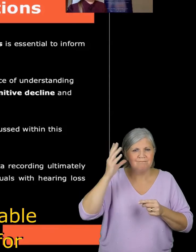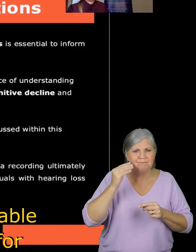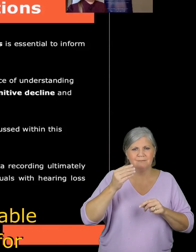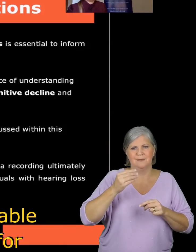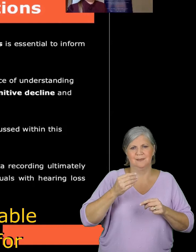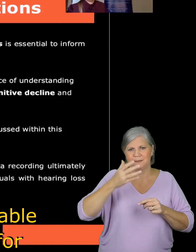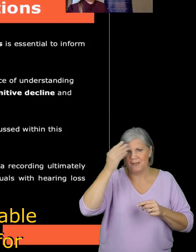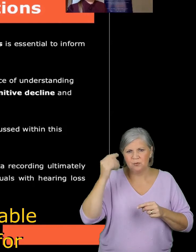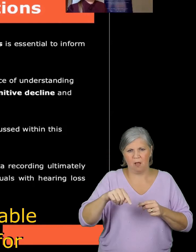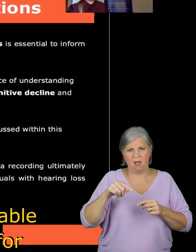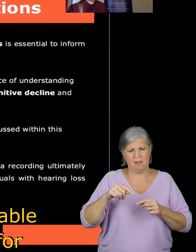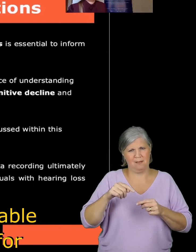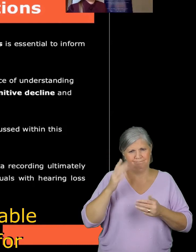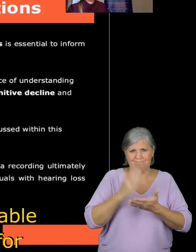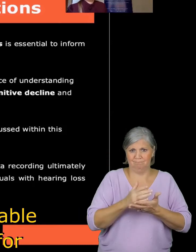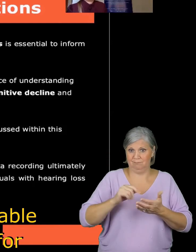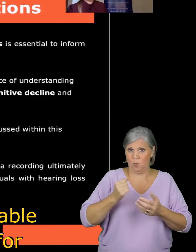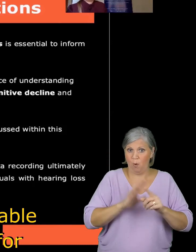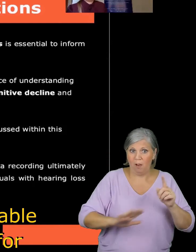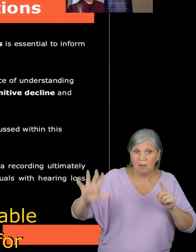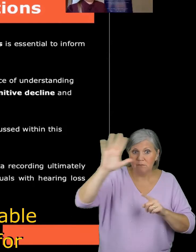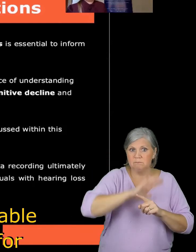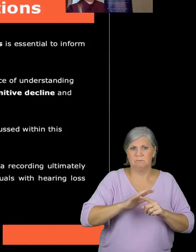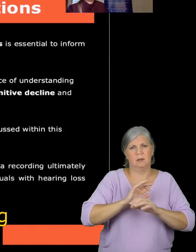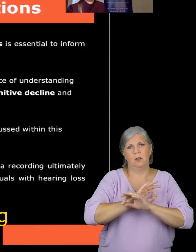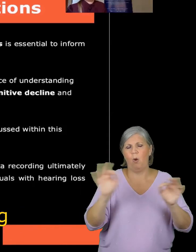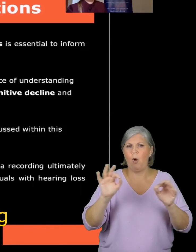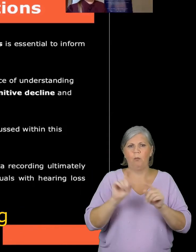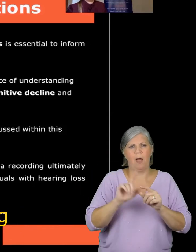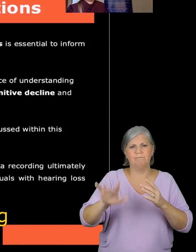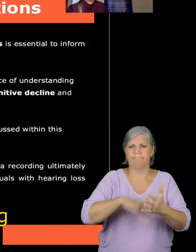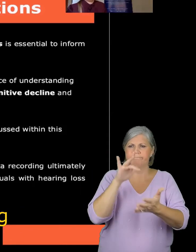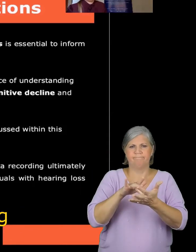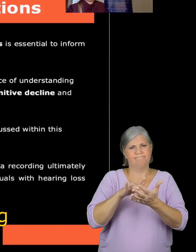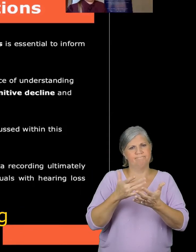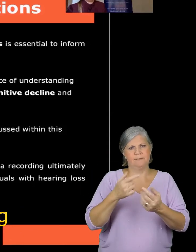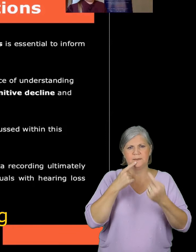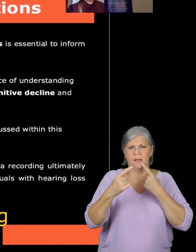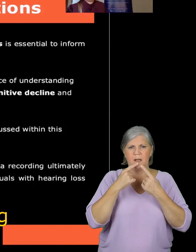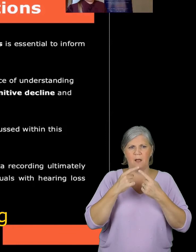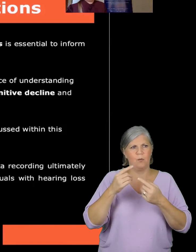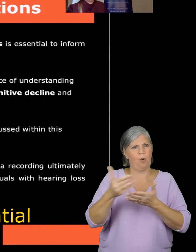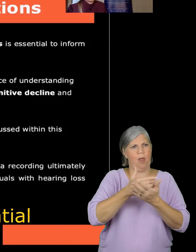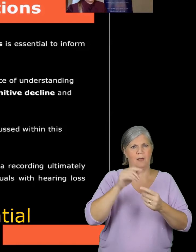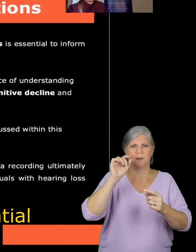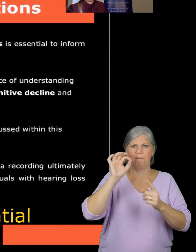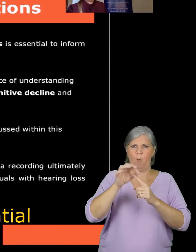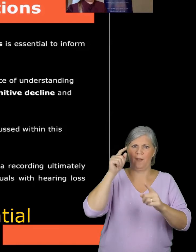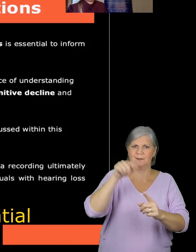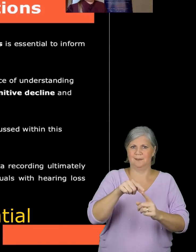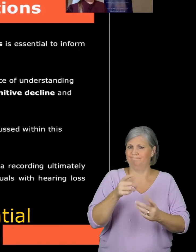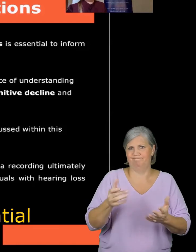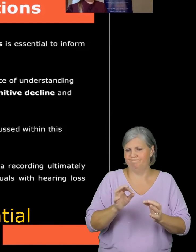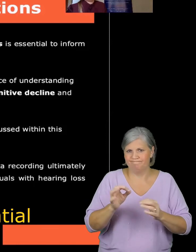in underreporting and inevitable gaps in service provision for individuals with hearing loss and dementia. Moving forward,